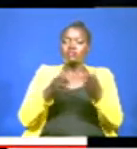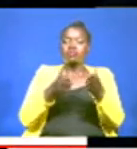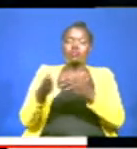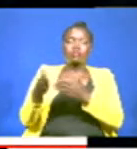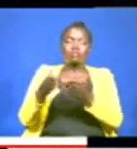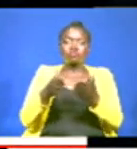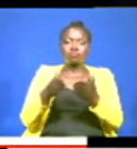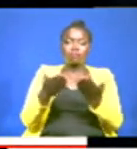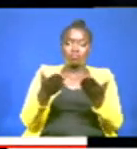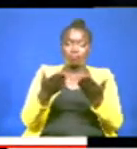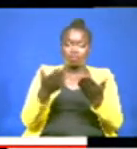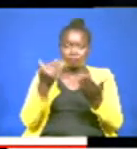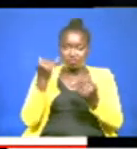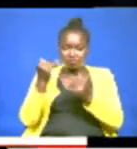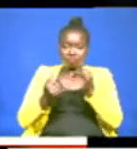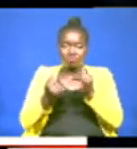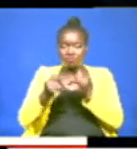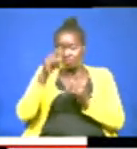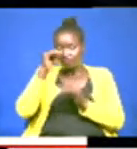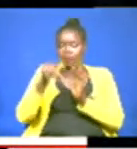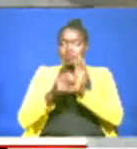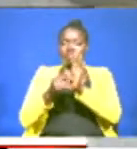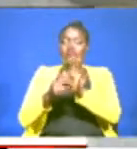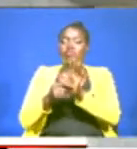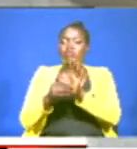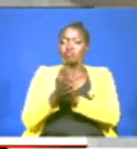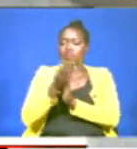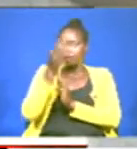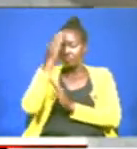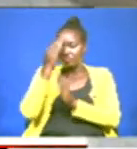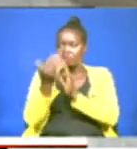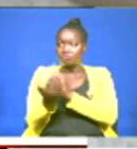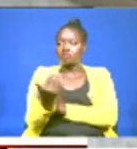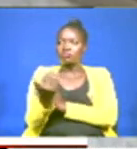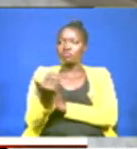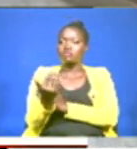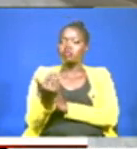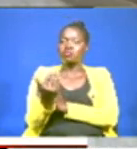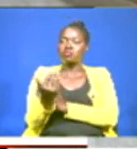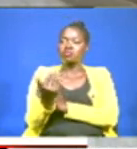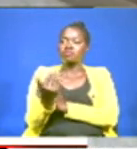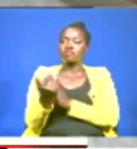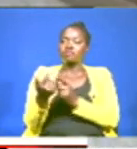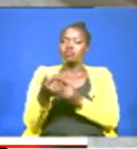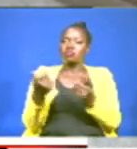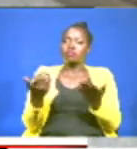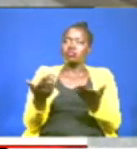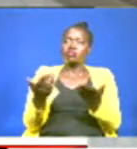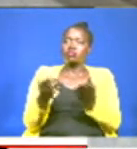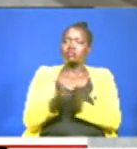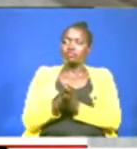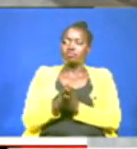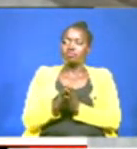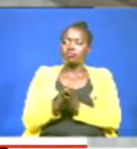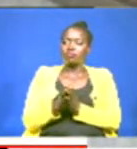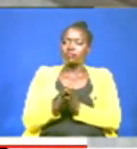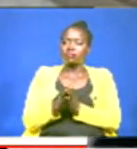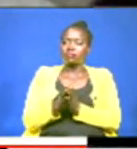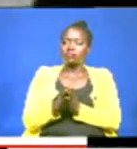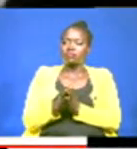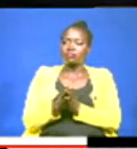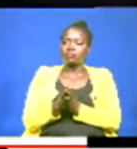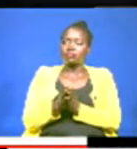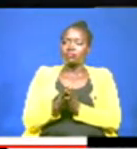they pay their last respects. Monday morning, the procession from his Mater Ecclesiae Monastery residence in the